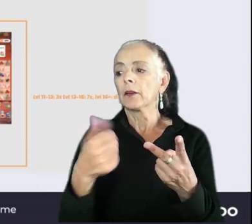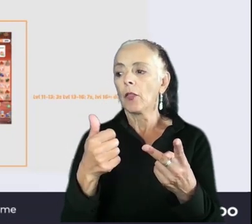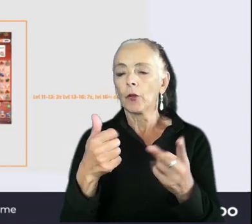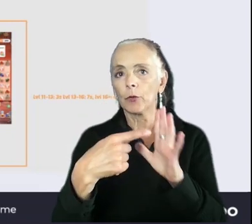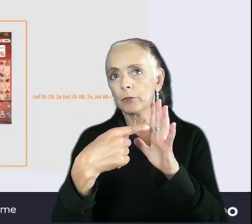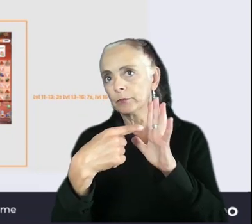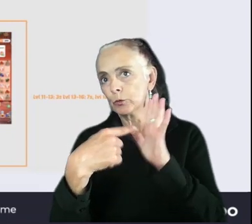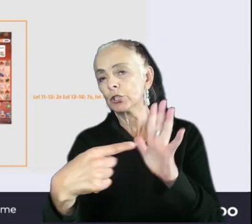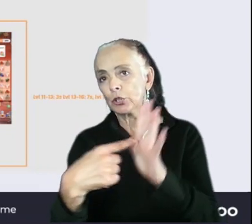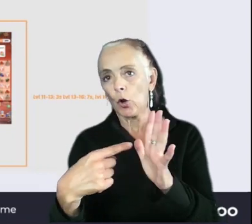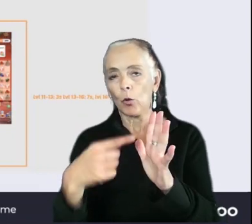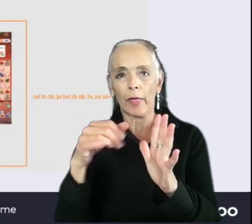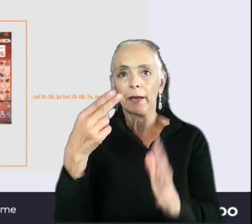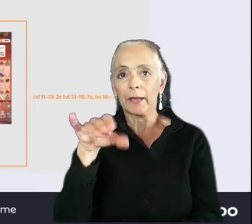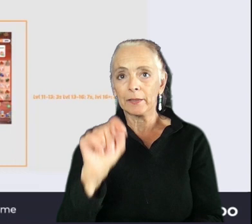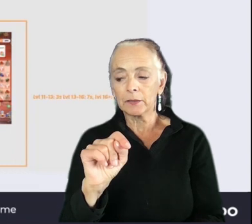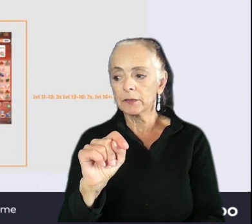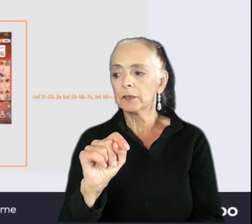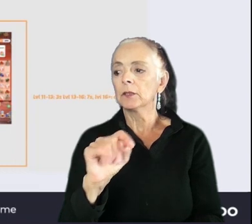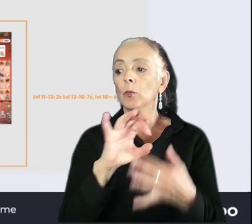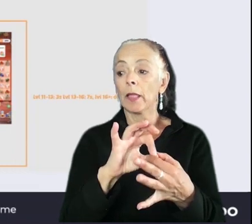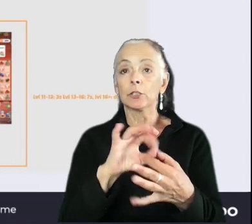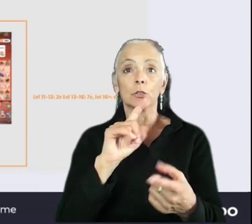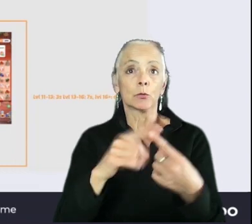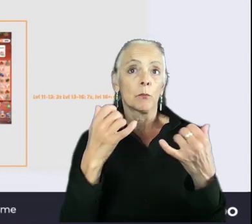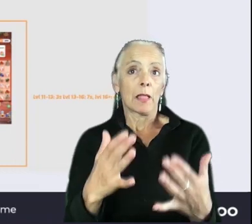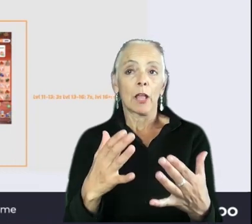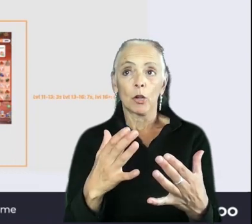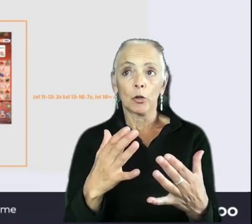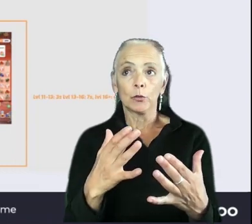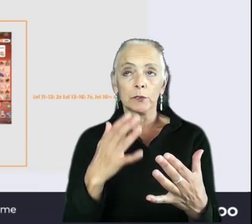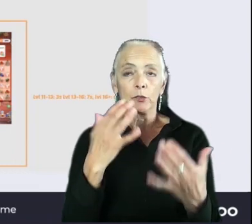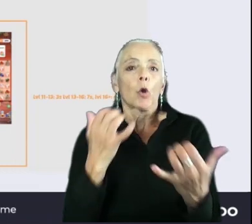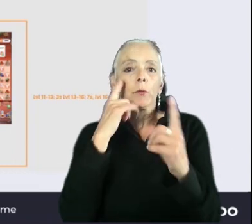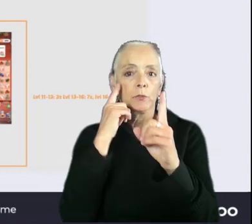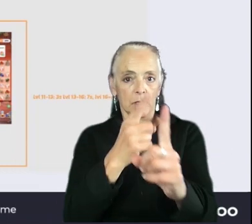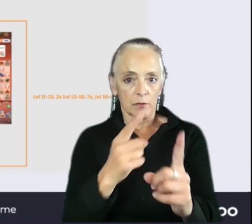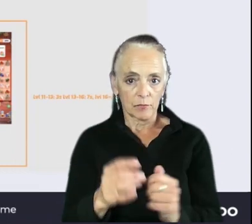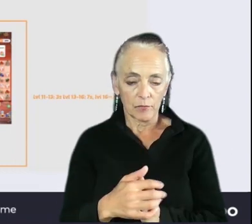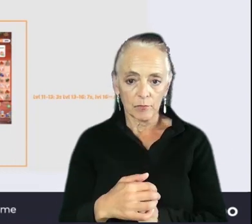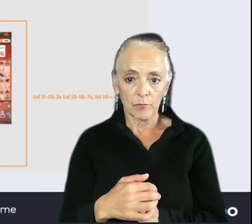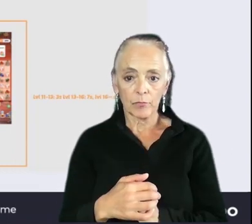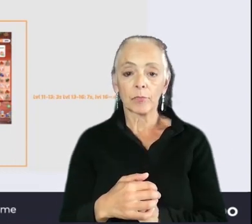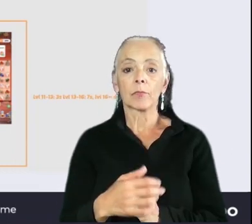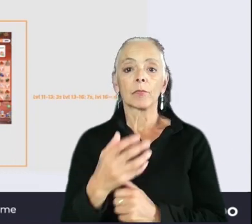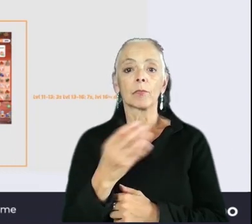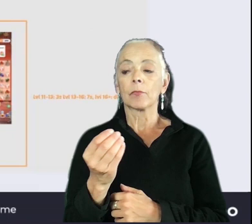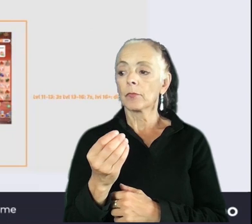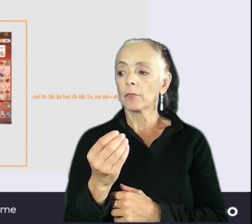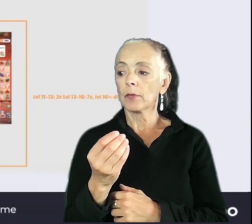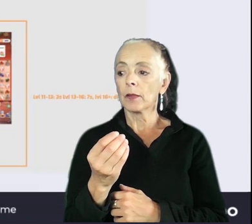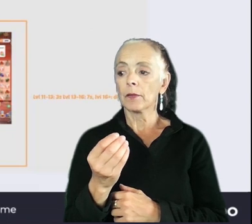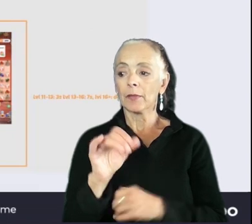to display next in relation to the player's current objective. And this